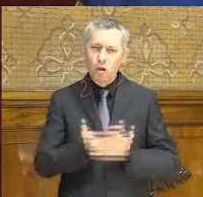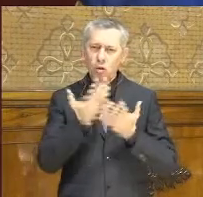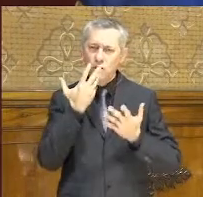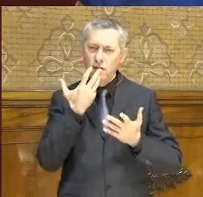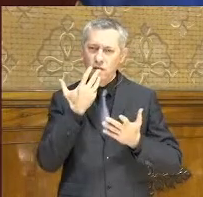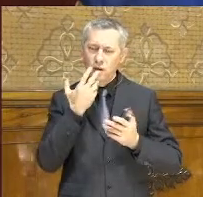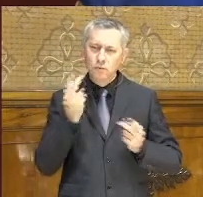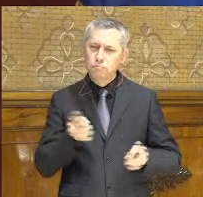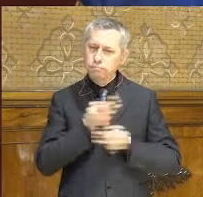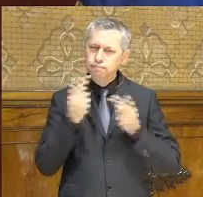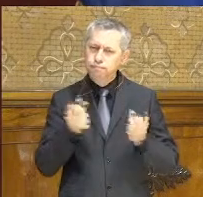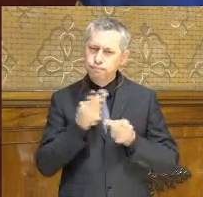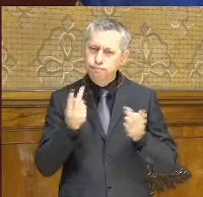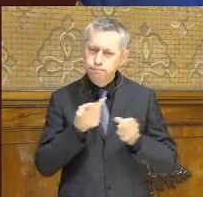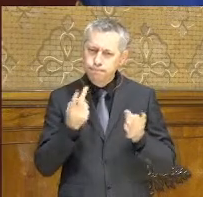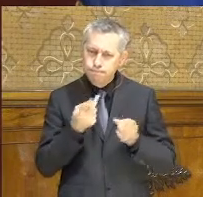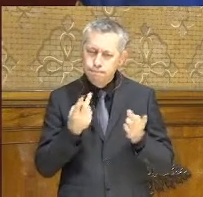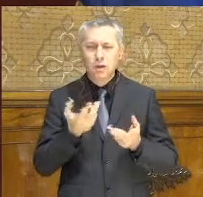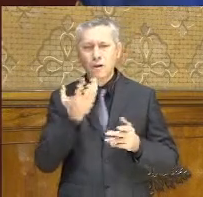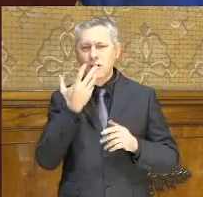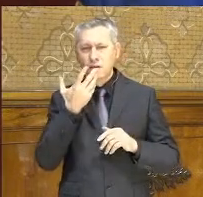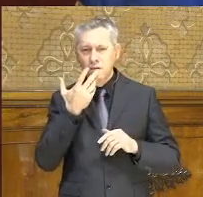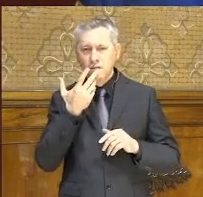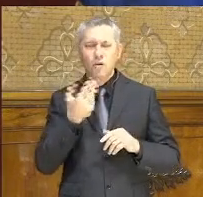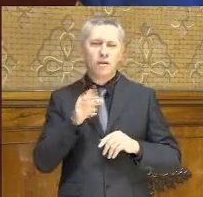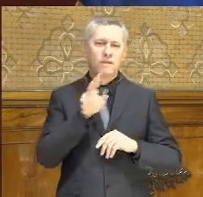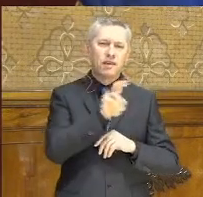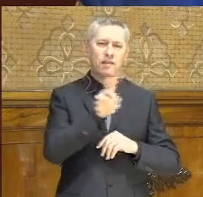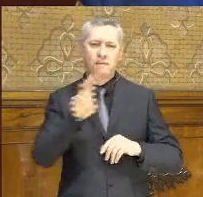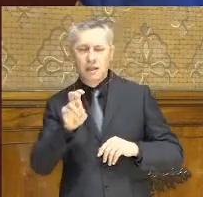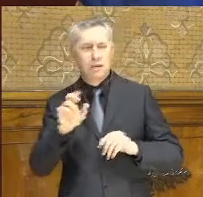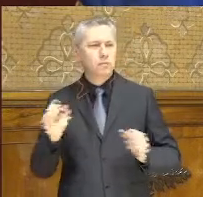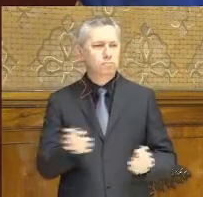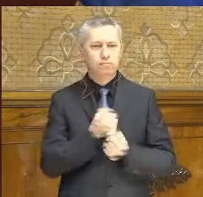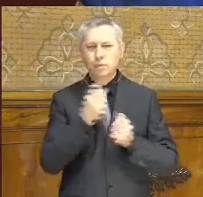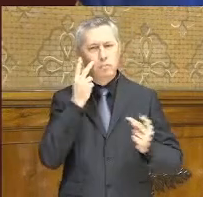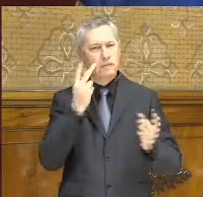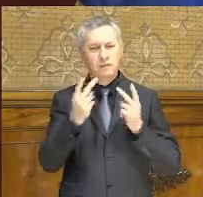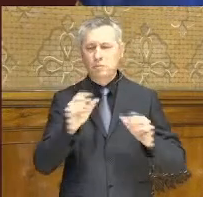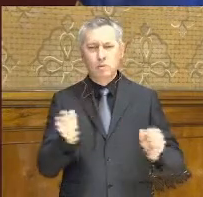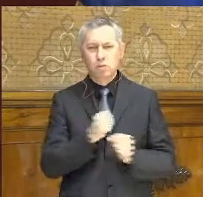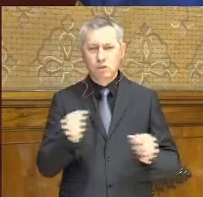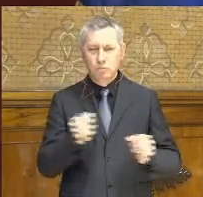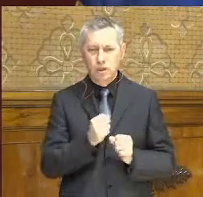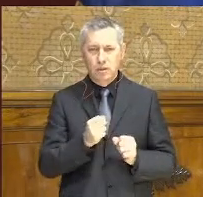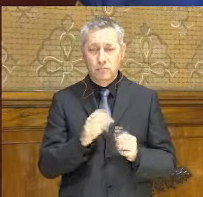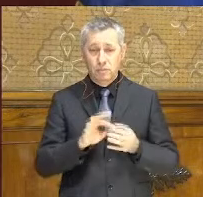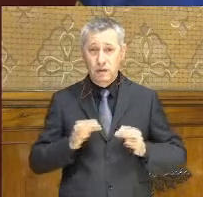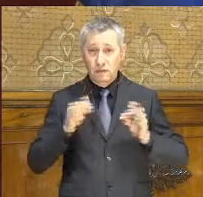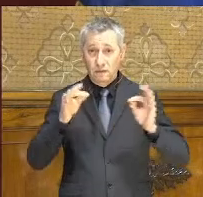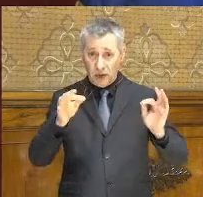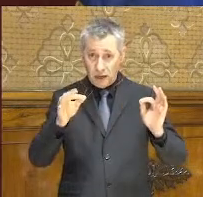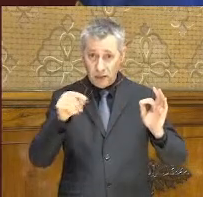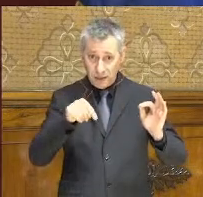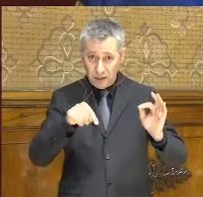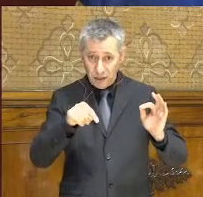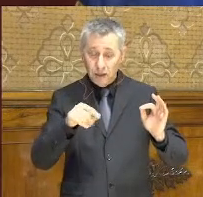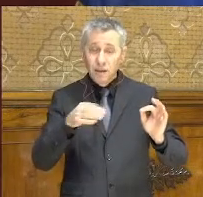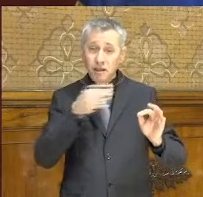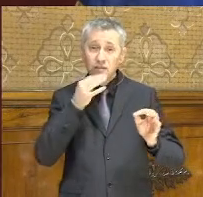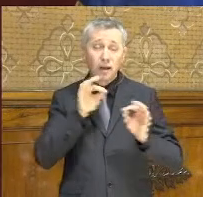of 2020 vision. The tone of the phrase comes not from a sense of a failed